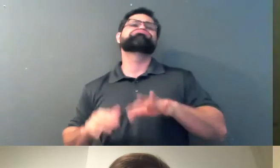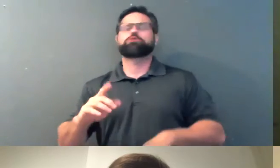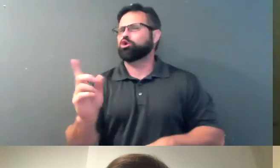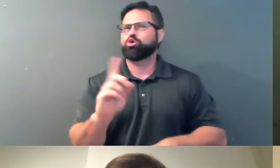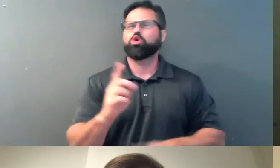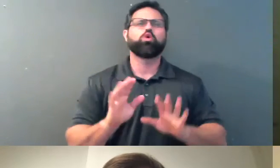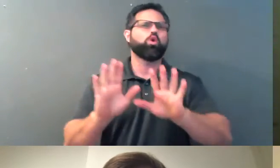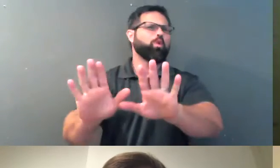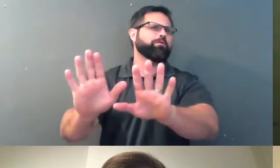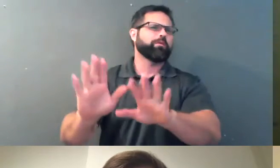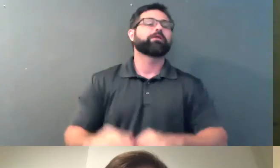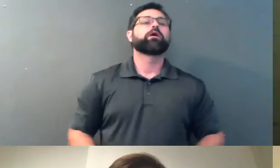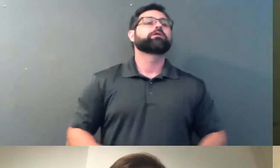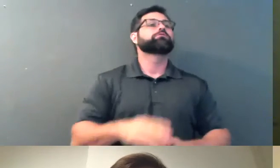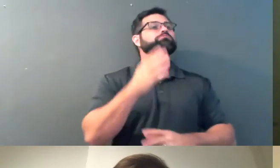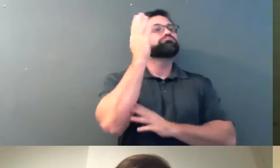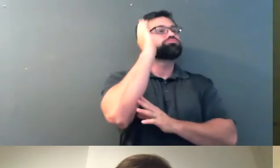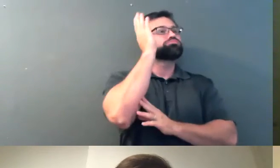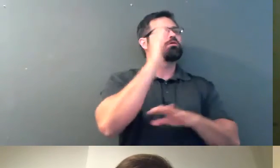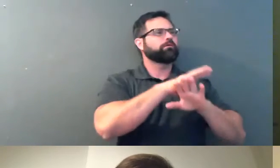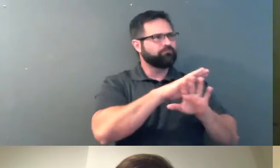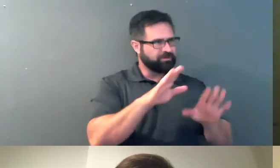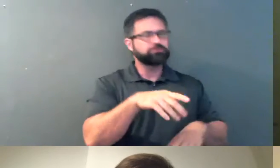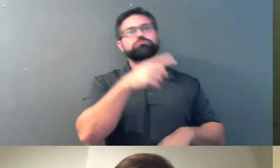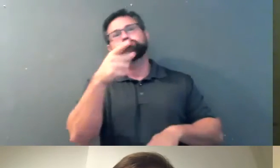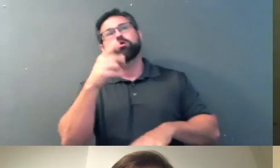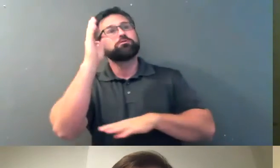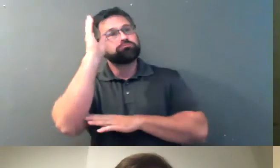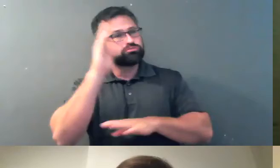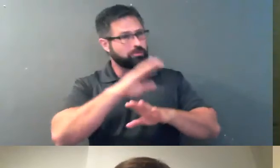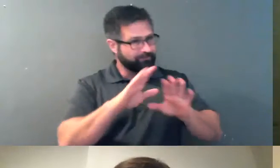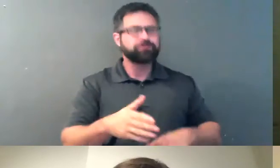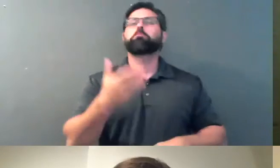we don't lose sight of the questions.